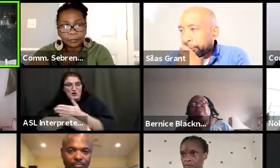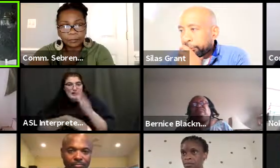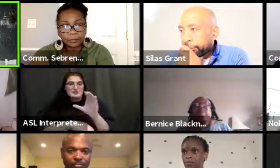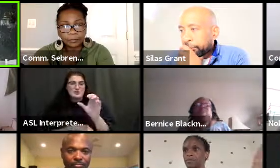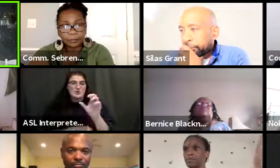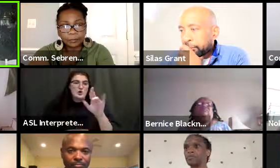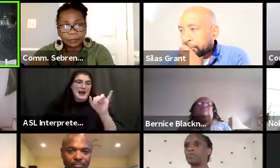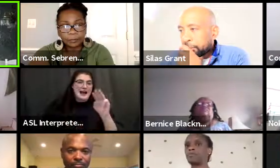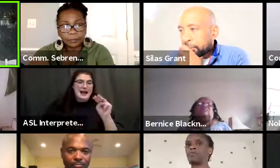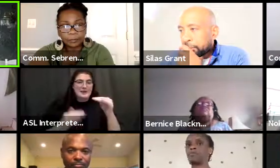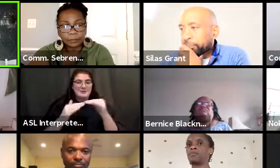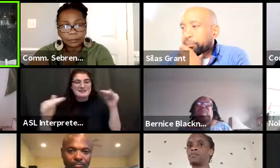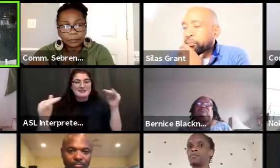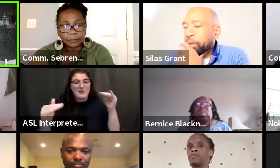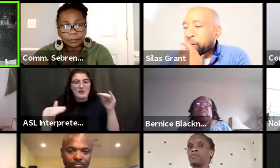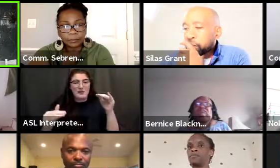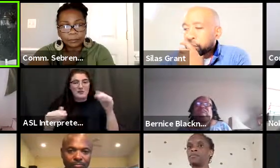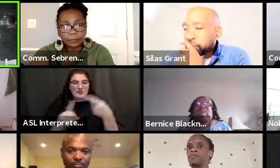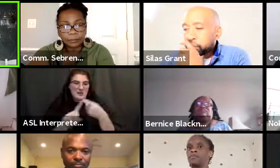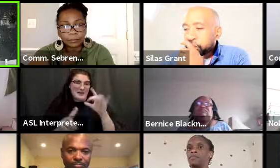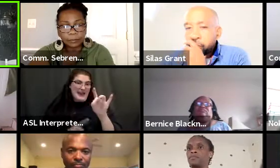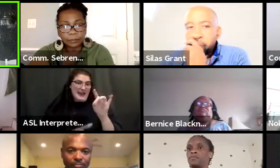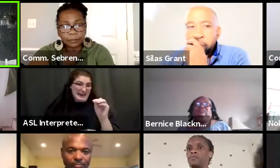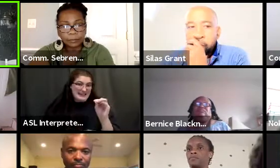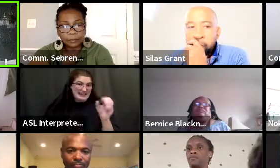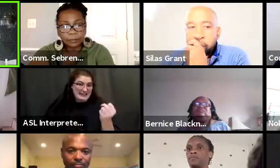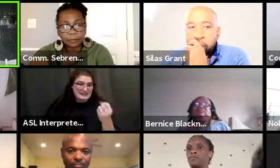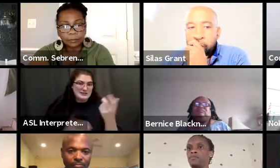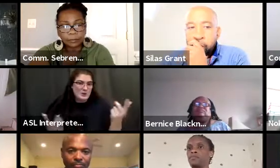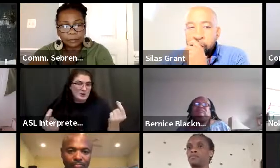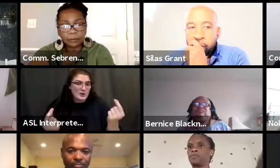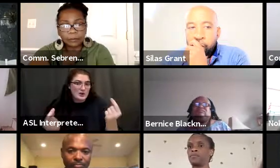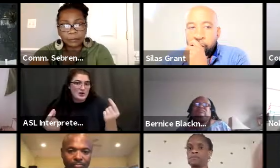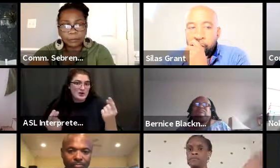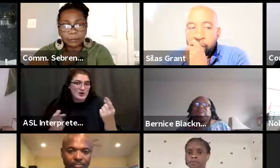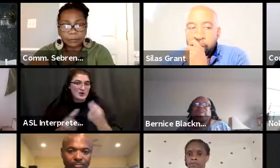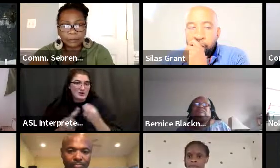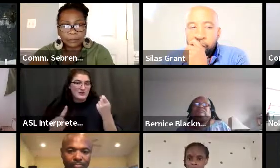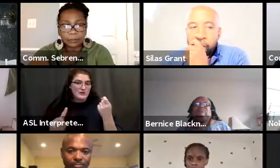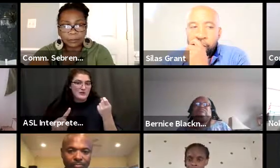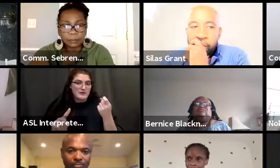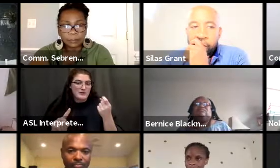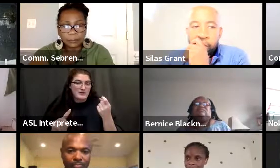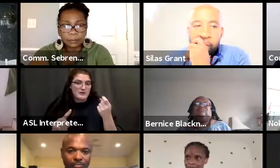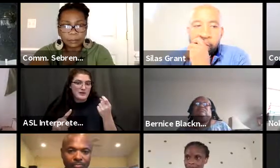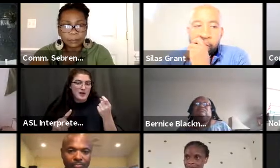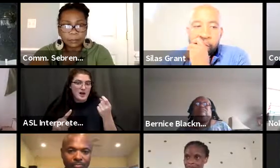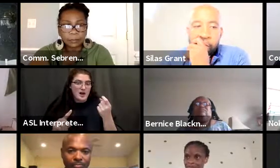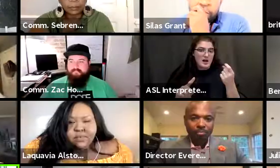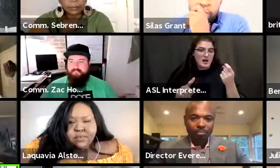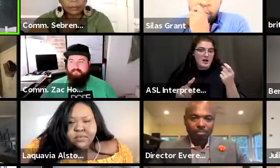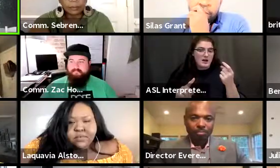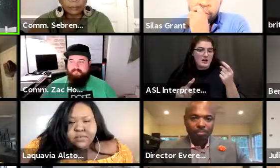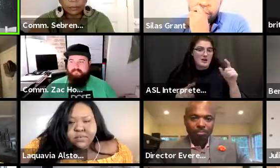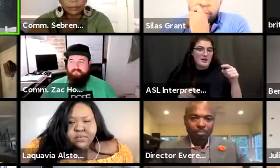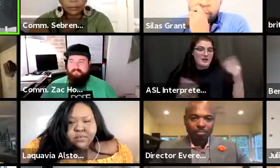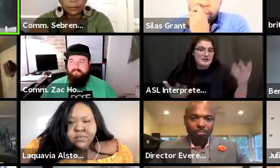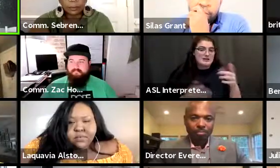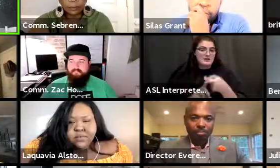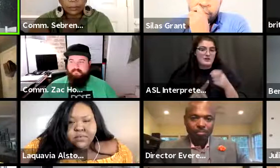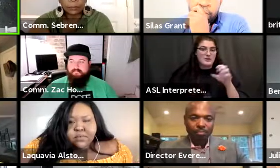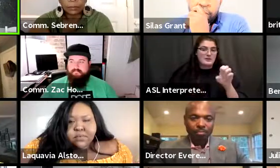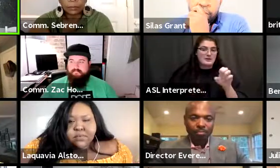trafficking, prostitution, crime against women, rampant drug abuse? Whose question is that? So this is from Elizabeth.